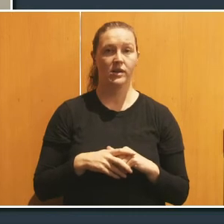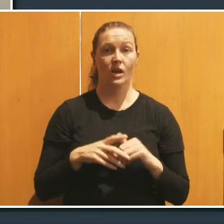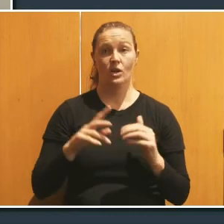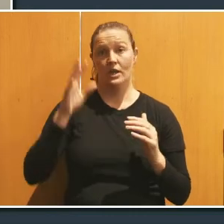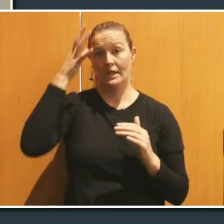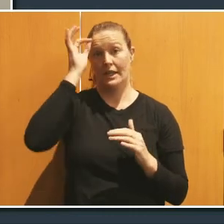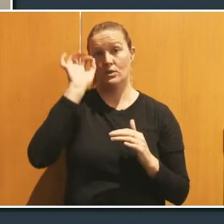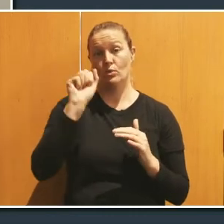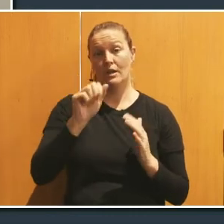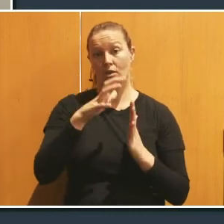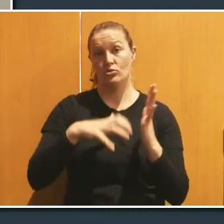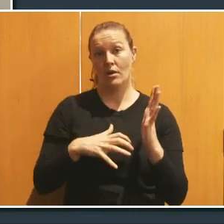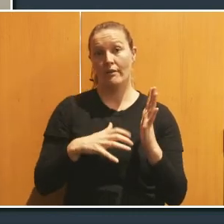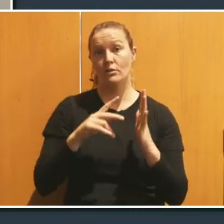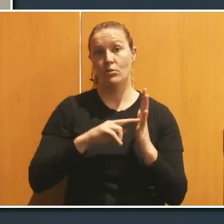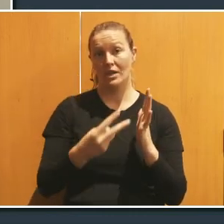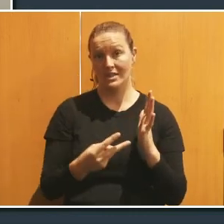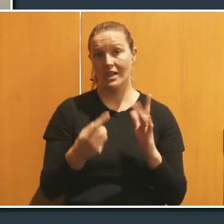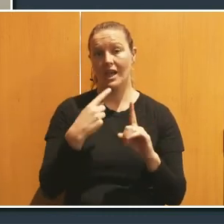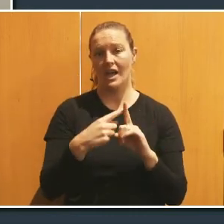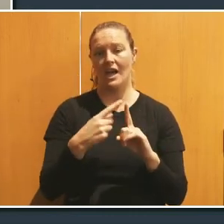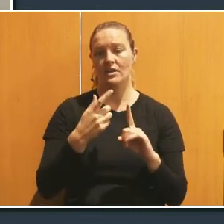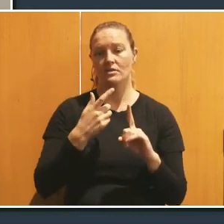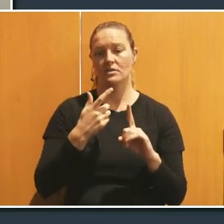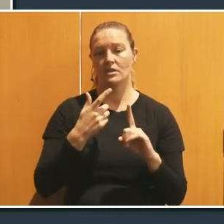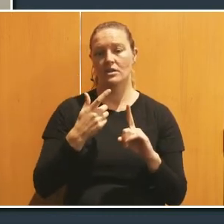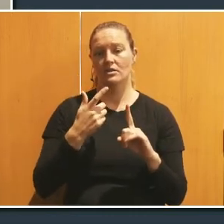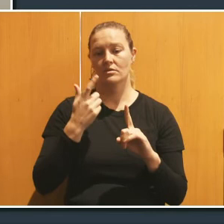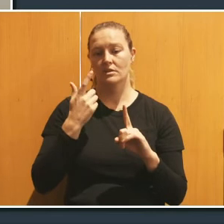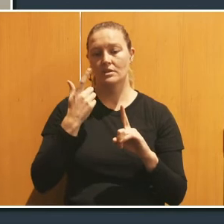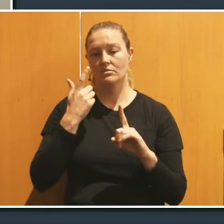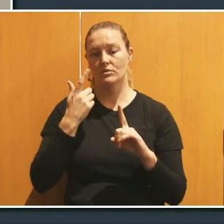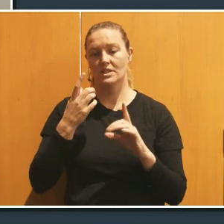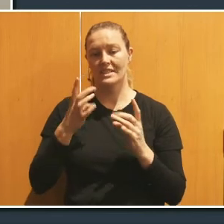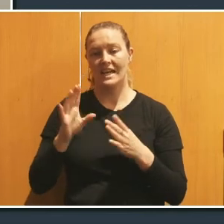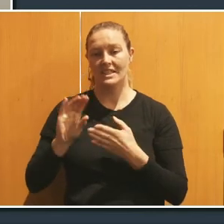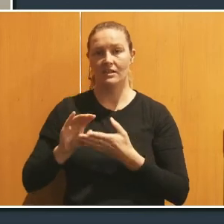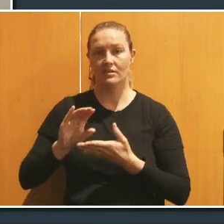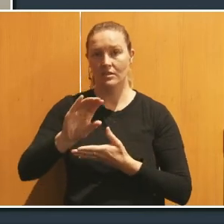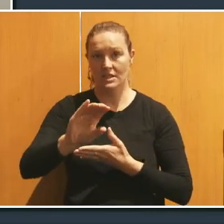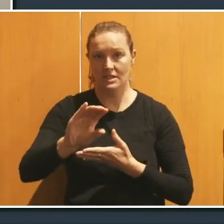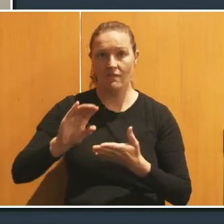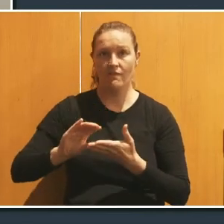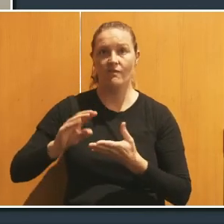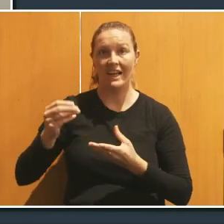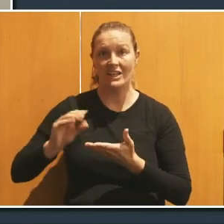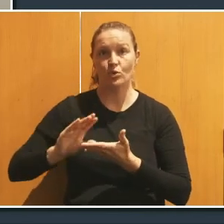draft policy and the move towards financial contributions in lieu of development contributions under the Local Government